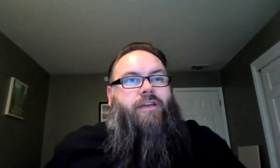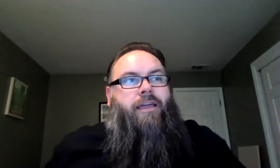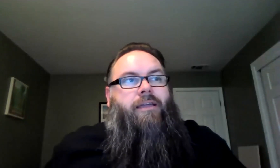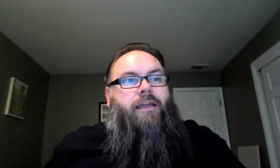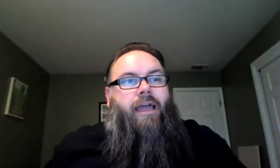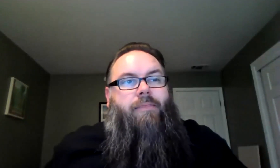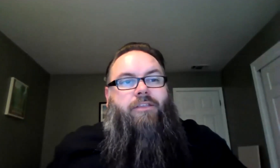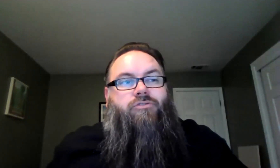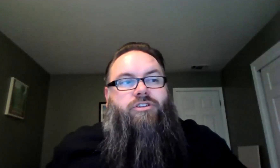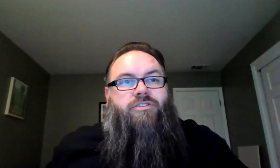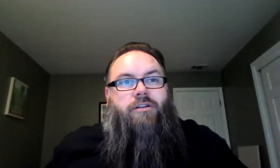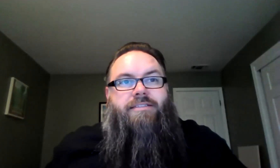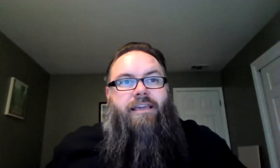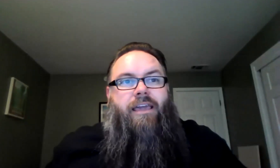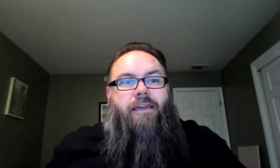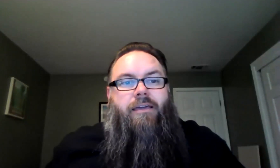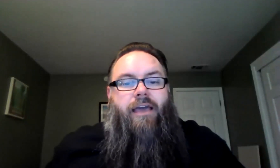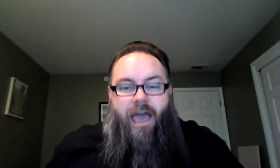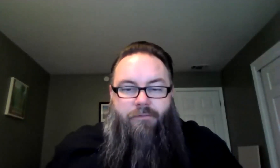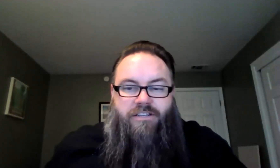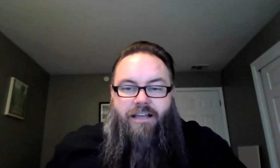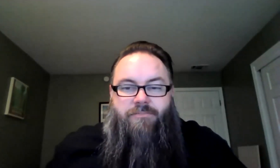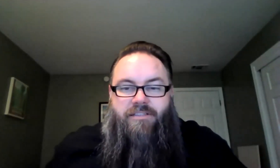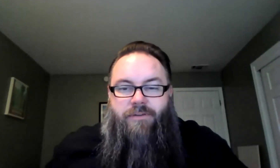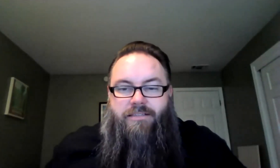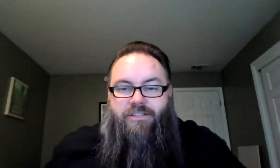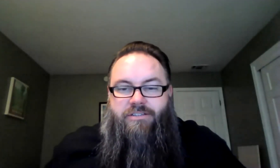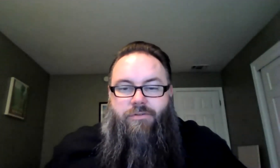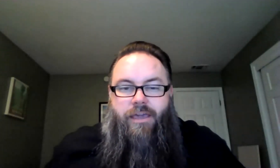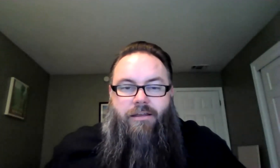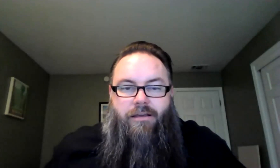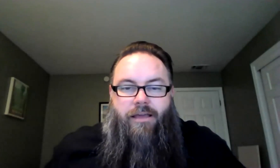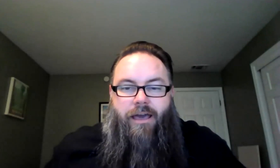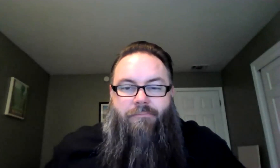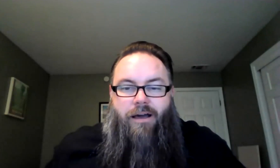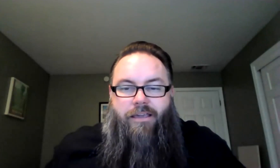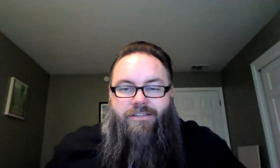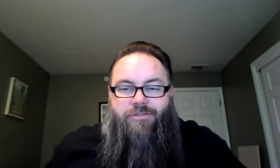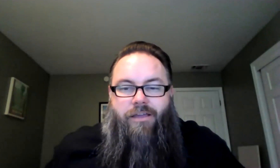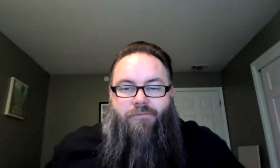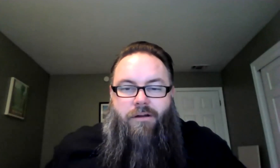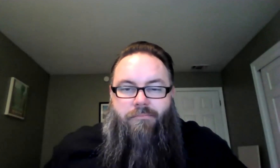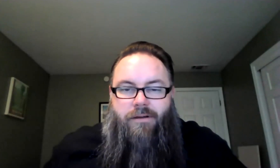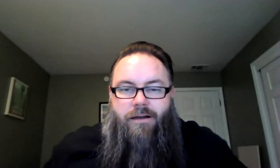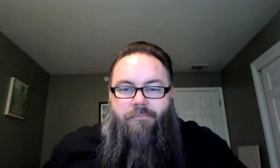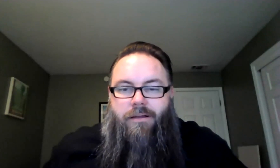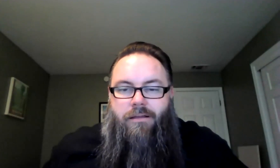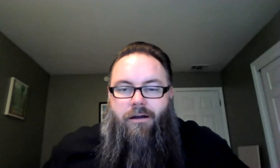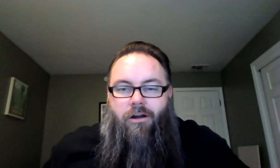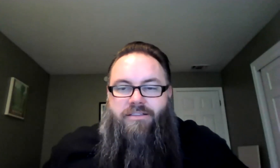that yesterday. And then you should start seeing advertisements, because I just okayed a ad buy yesterday